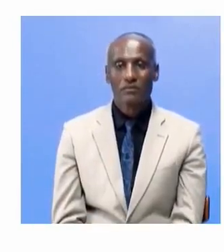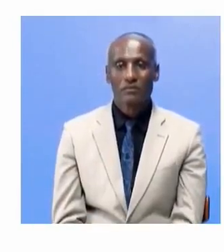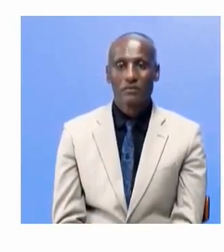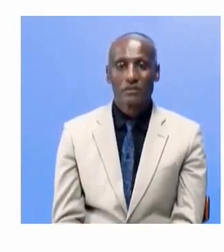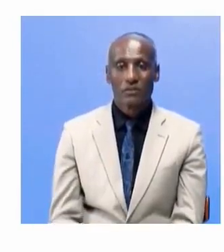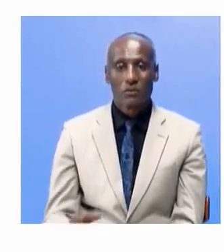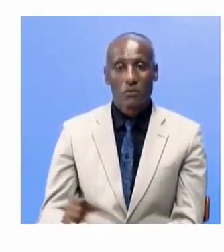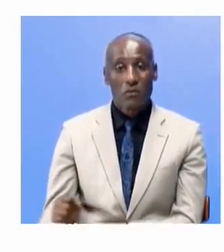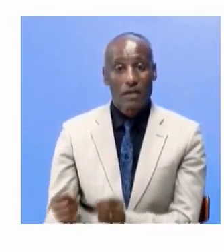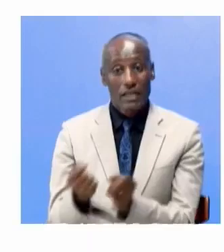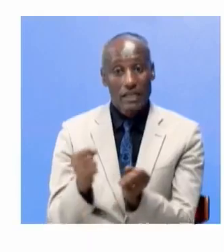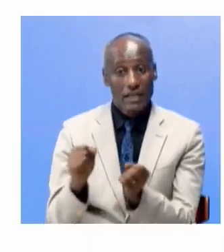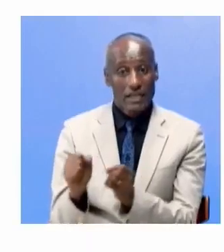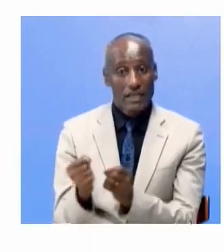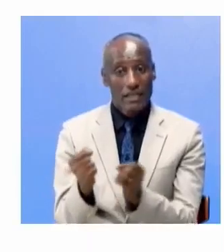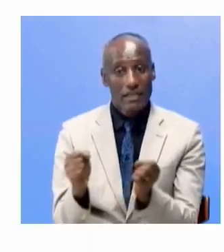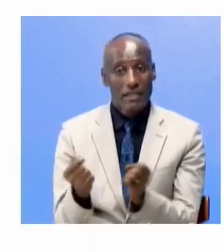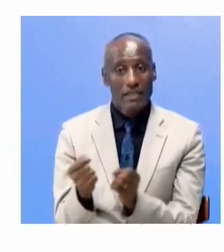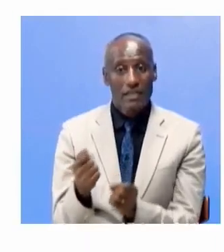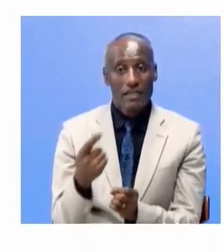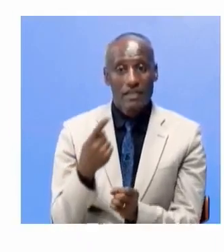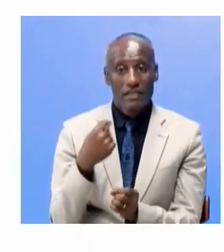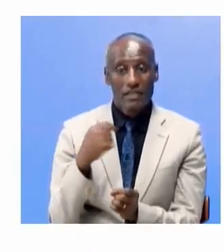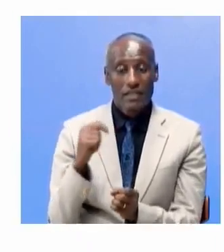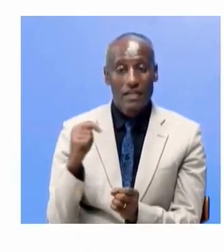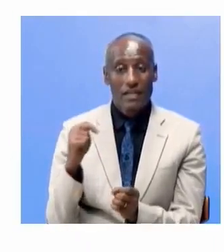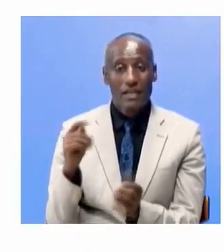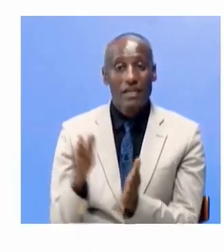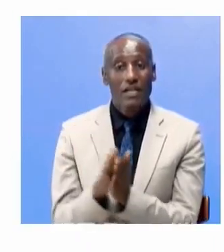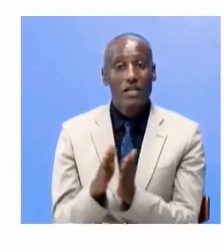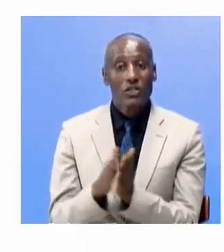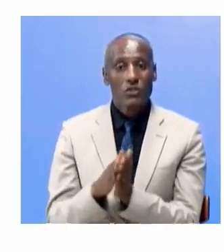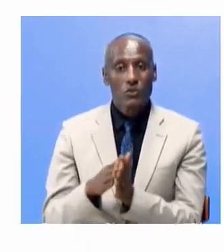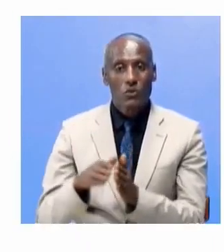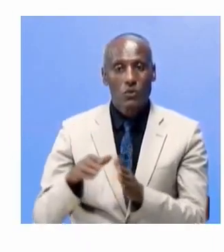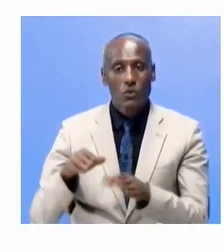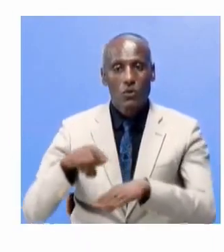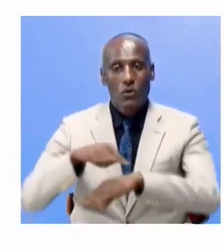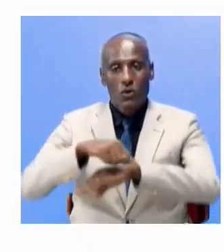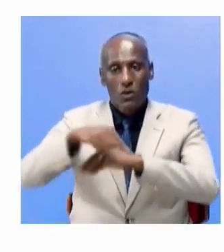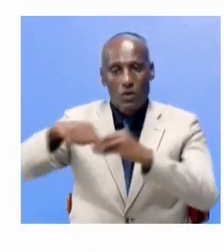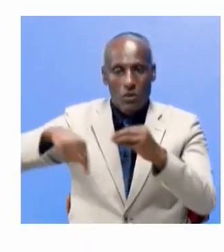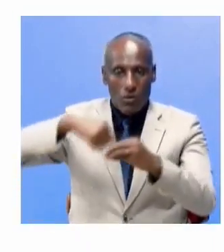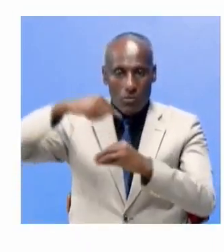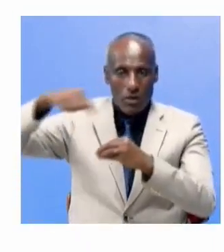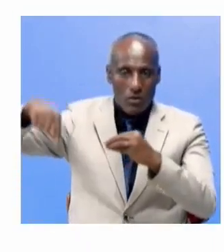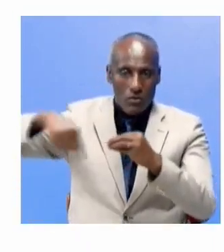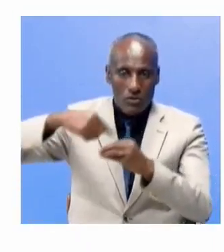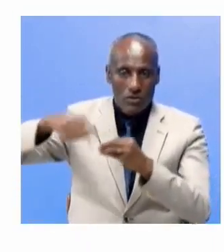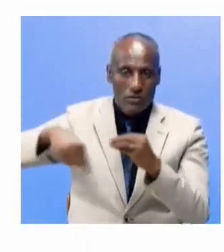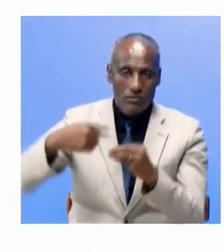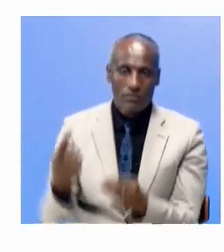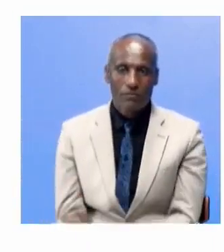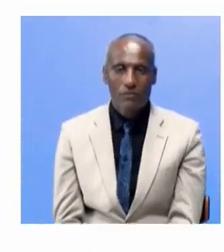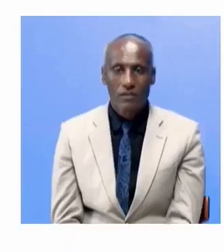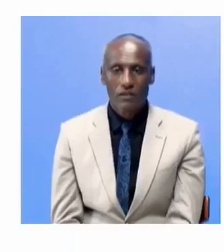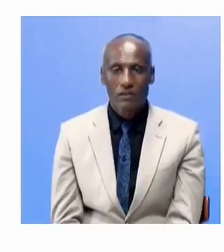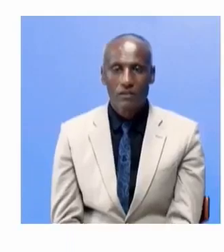clean the school compound. The school compound.